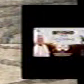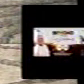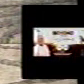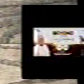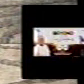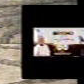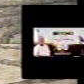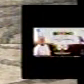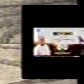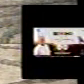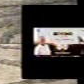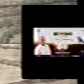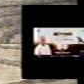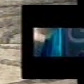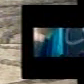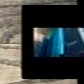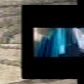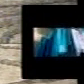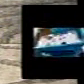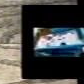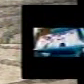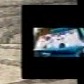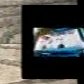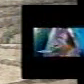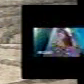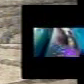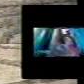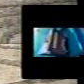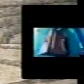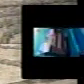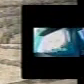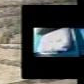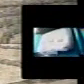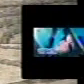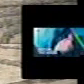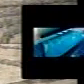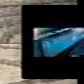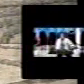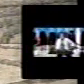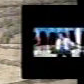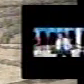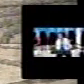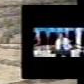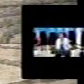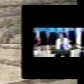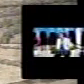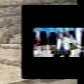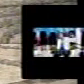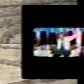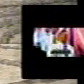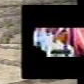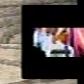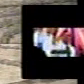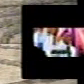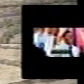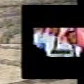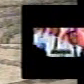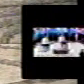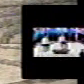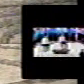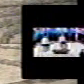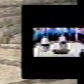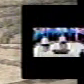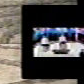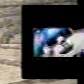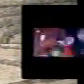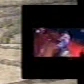Jesus. Almighty Father, I pray, Lord, that you will visit us, O God, afresh in the